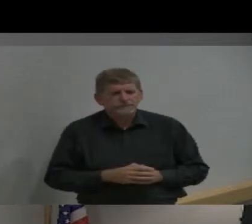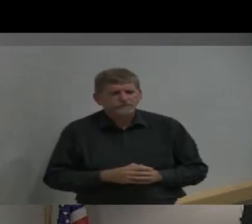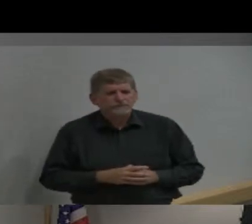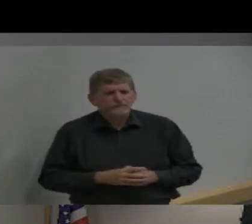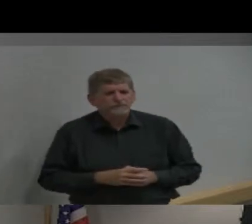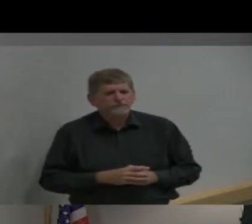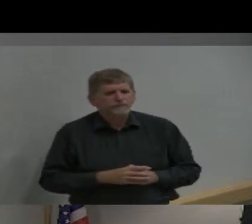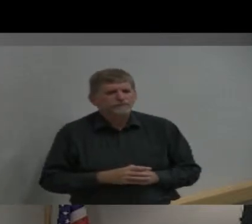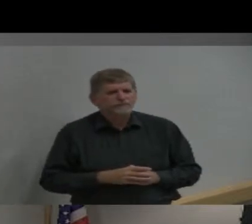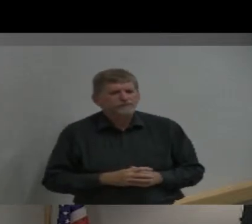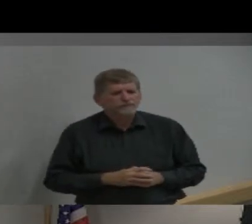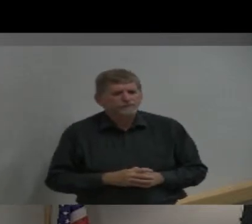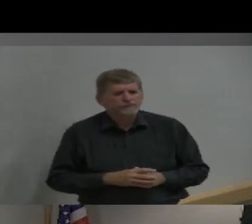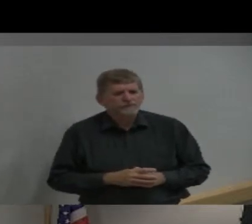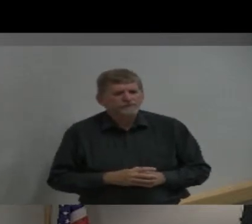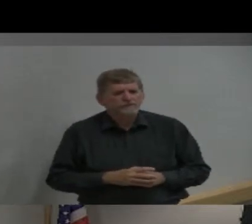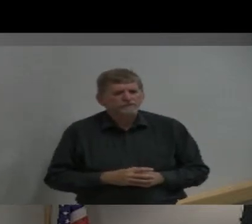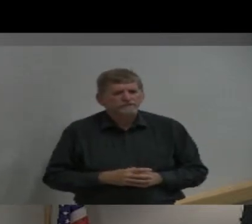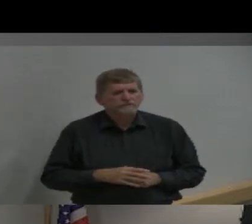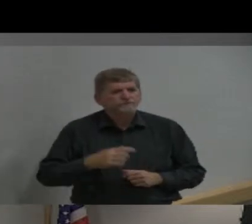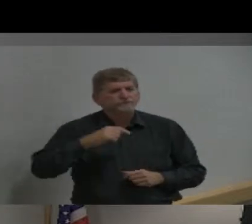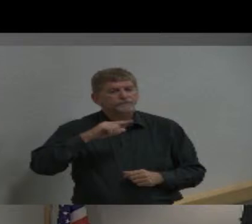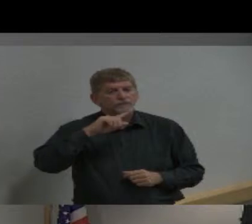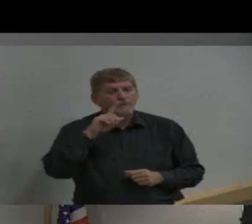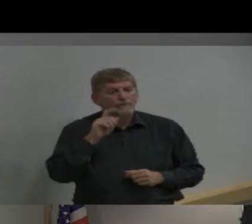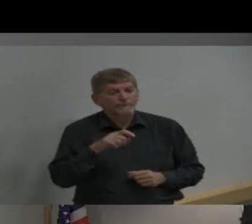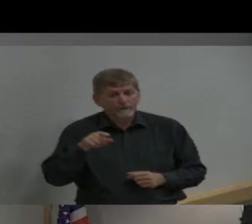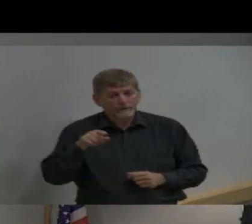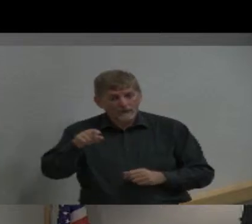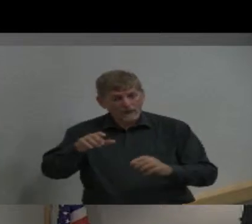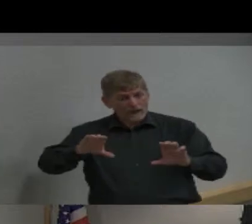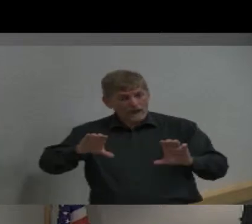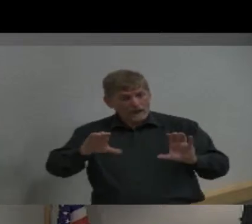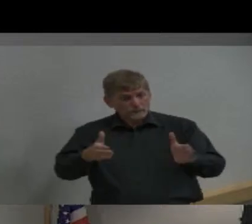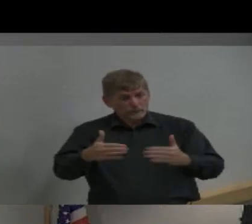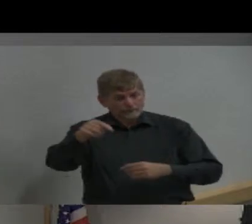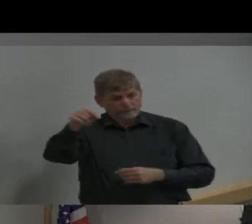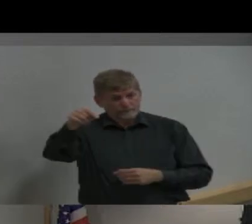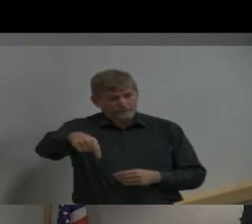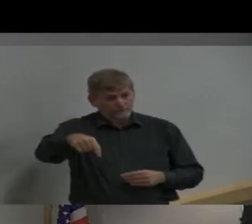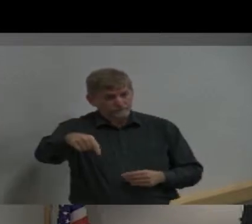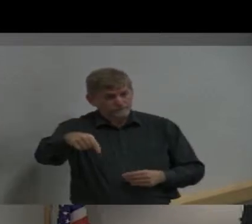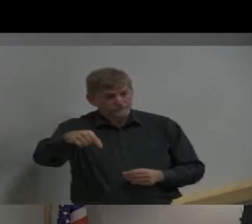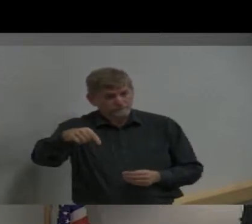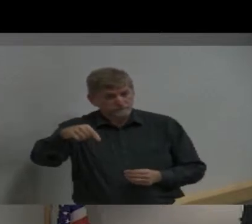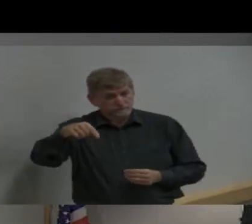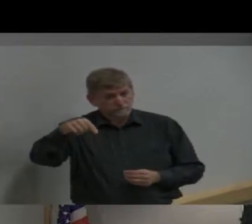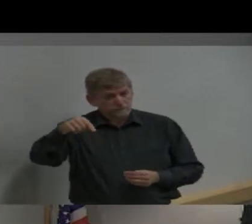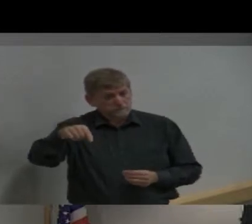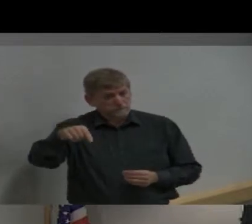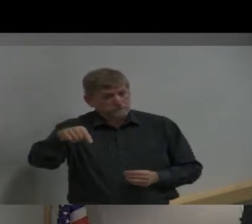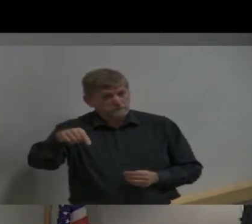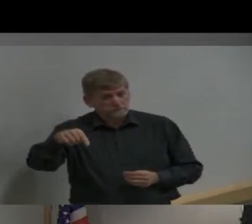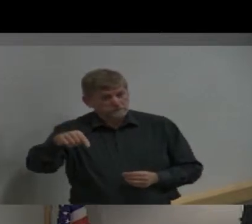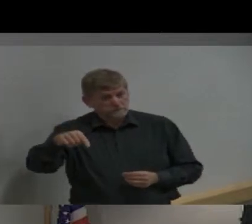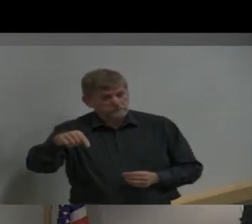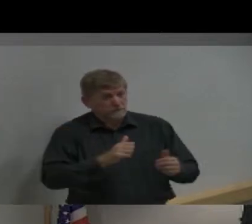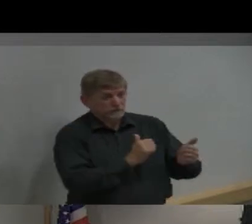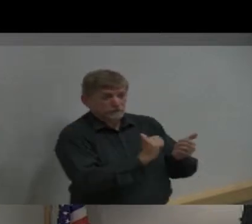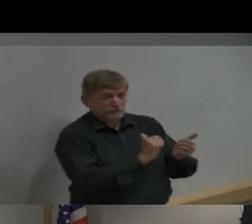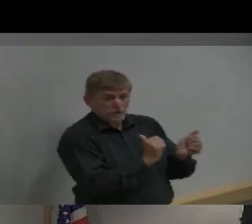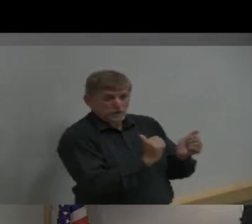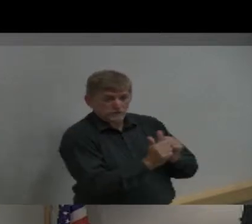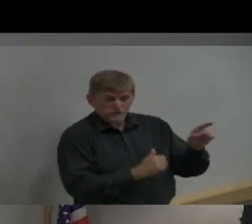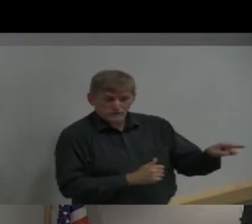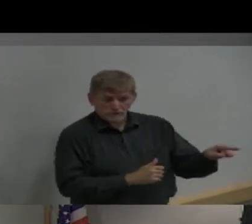at this point? Dr. Adler previously said school sports have played a bigger role and that the department has started to review plans for indoor